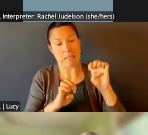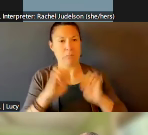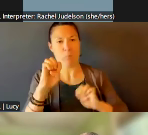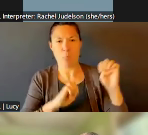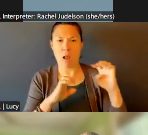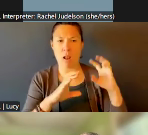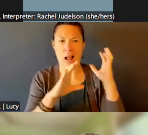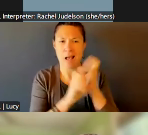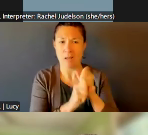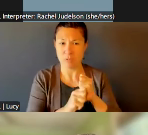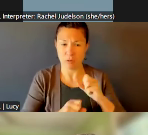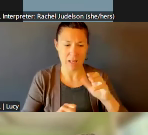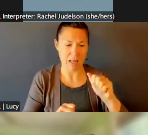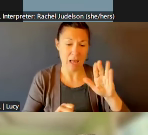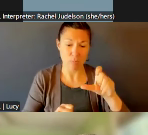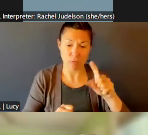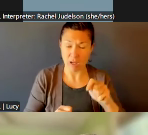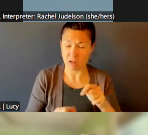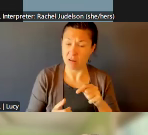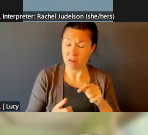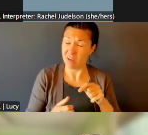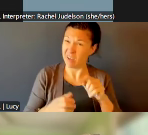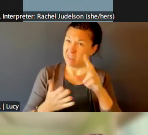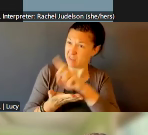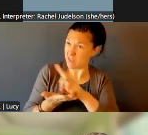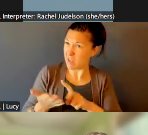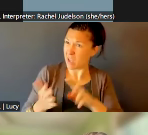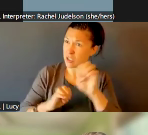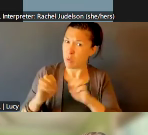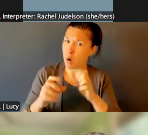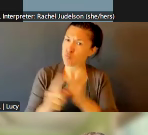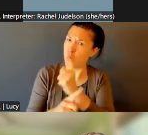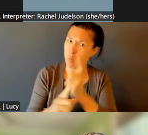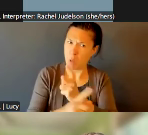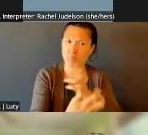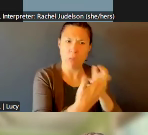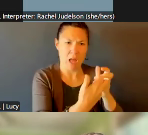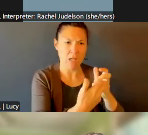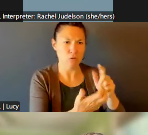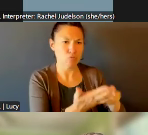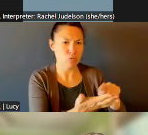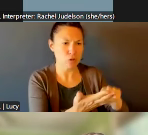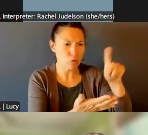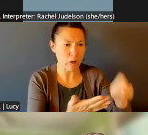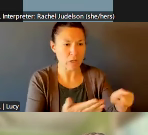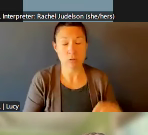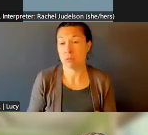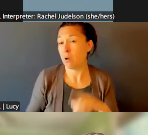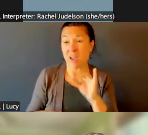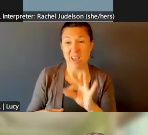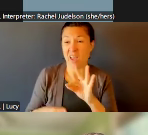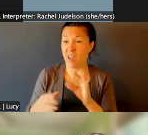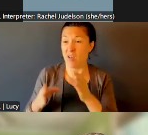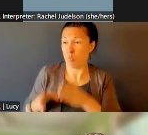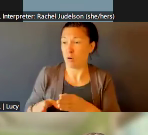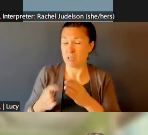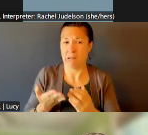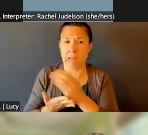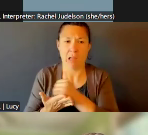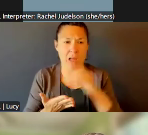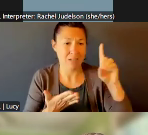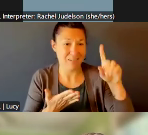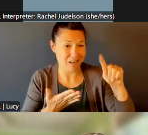experiment appropriately for the research question? Or if it's collecting data, did they collect the right kind of data for the research question that they're looking